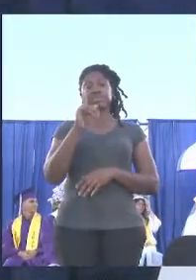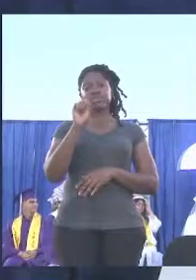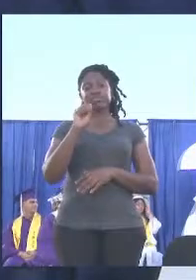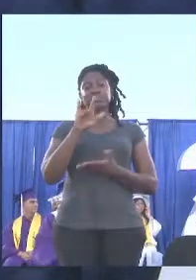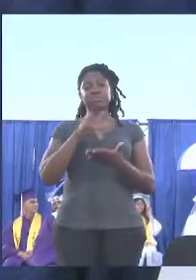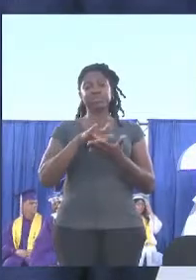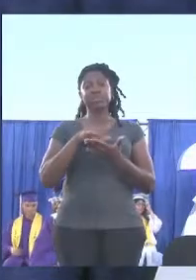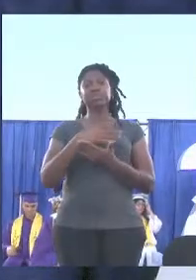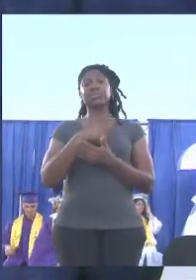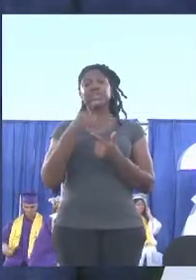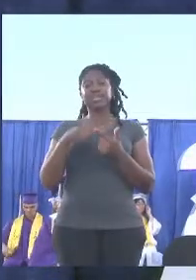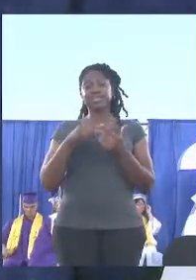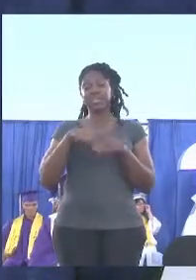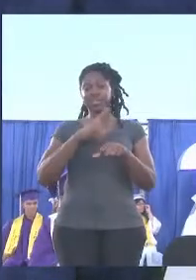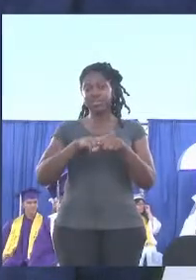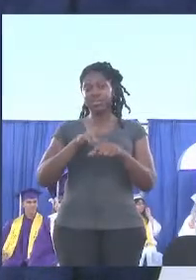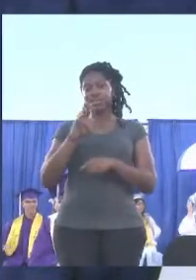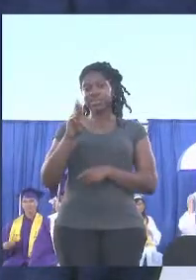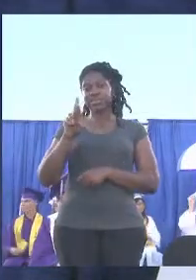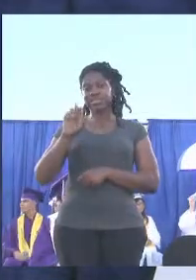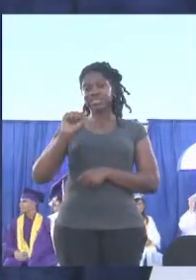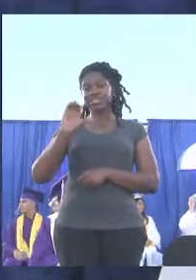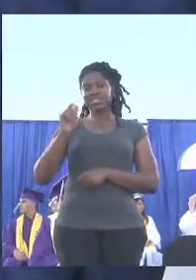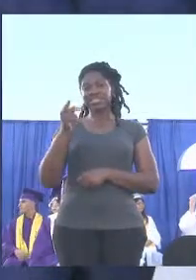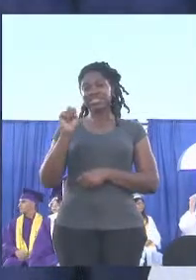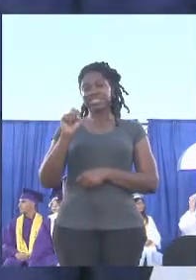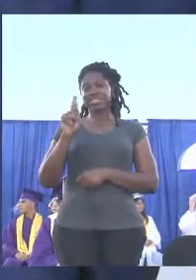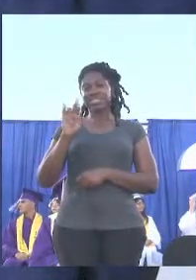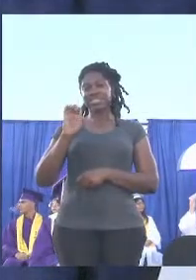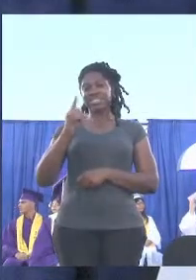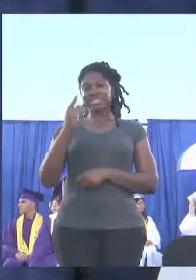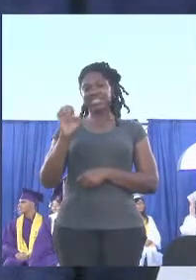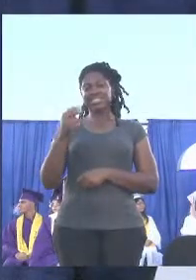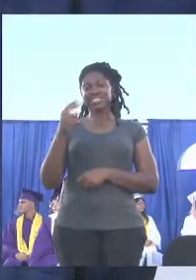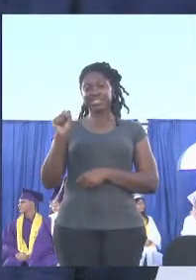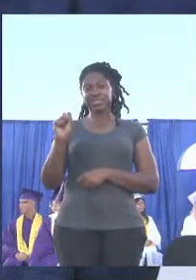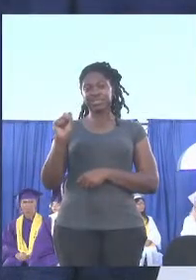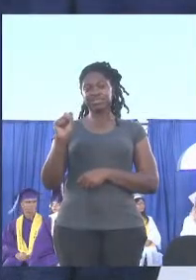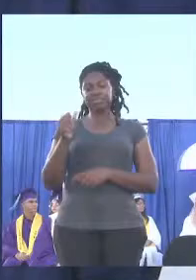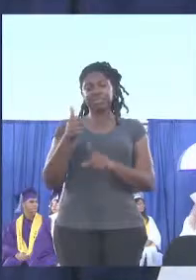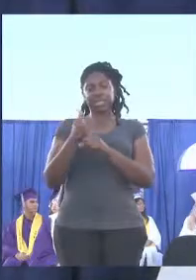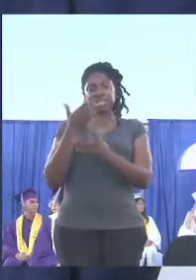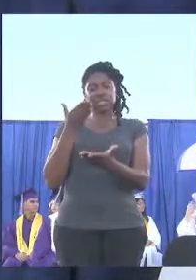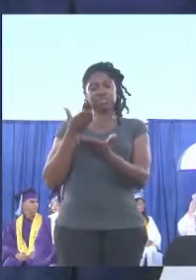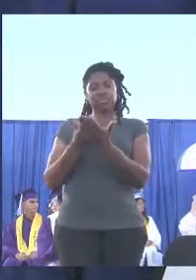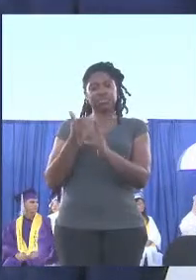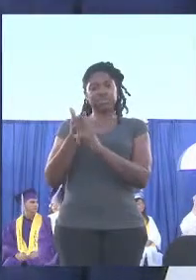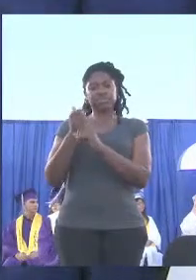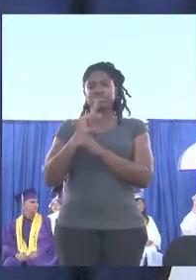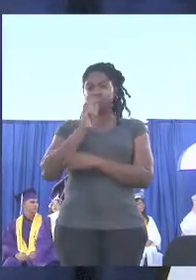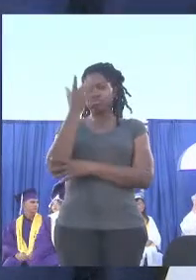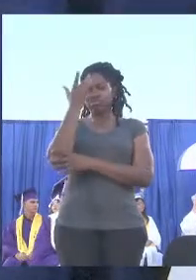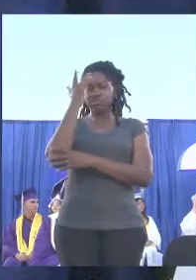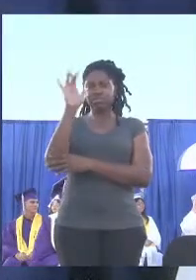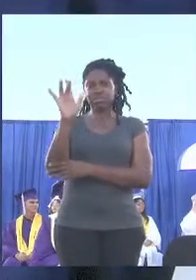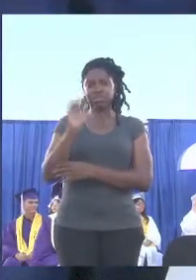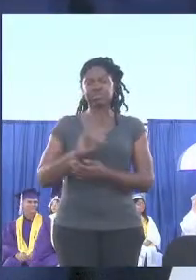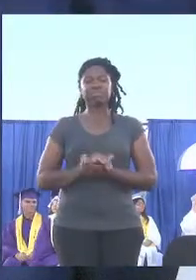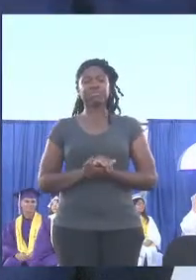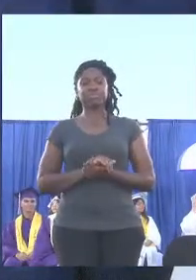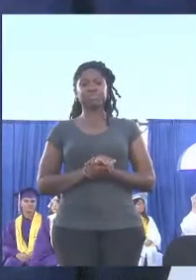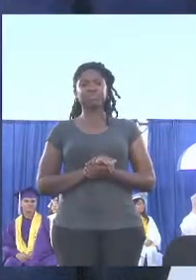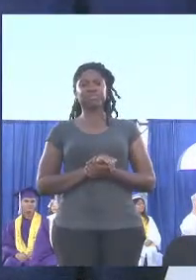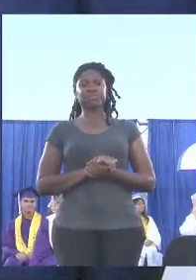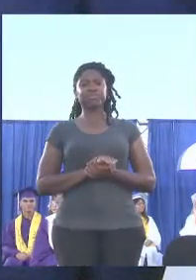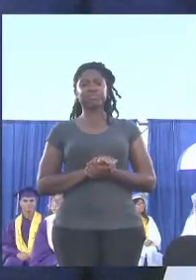and Brackenridge High School. He has proven to be academically exceptional as a standout at Brackenridge High